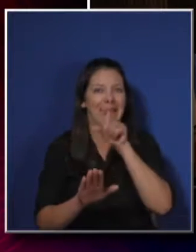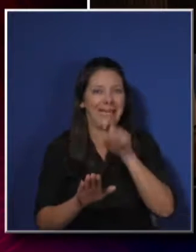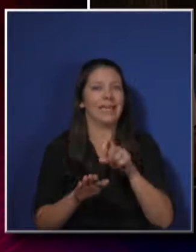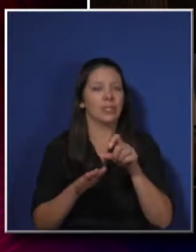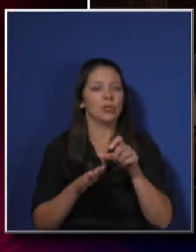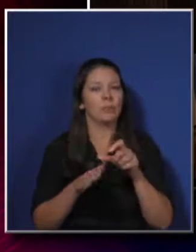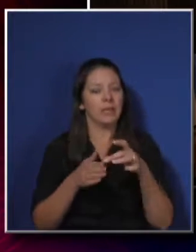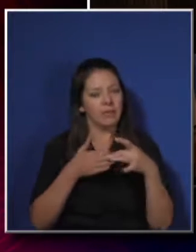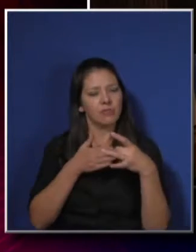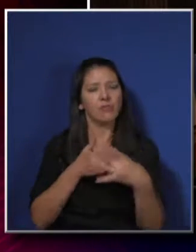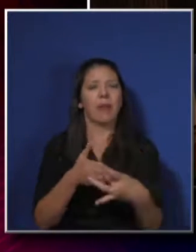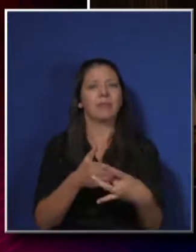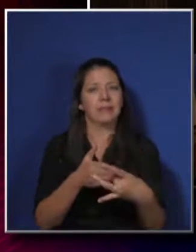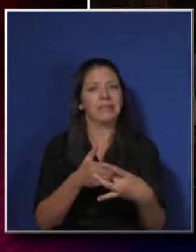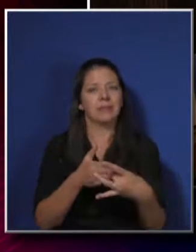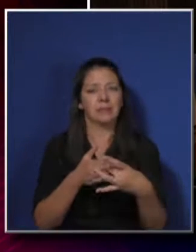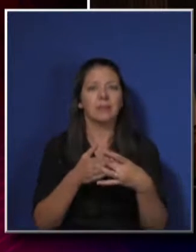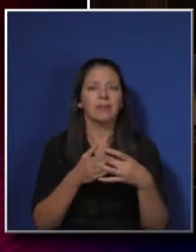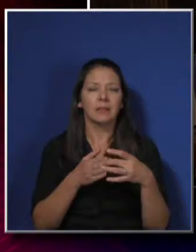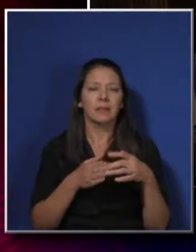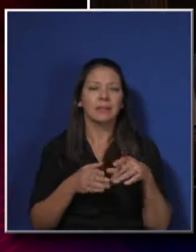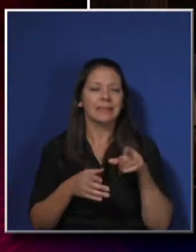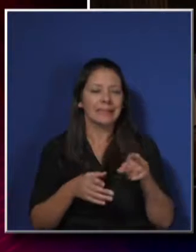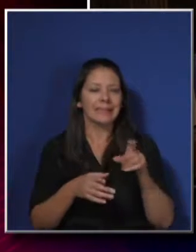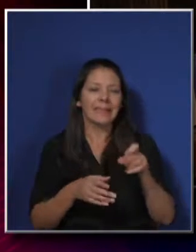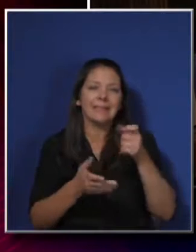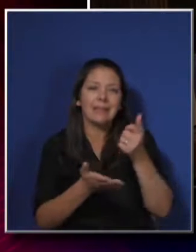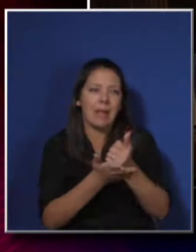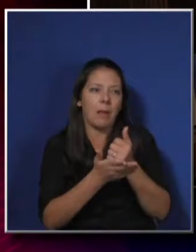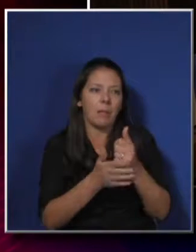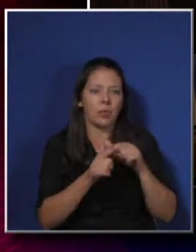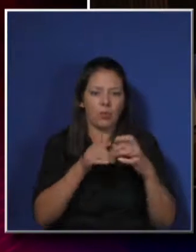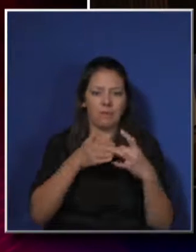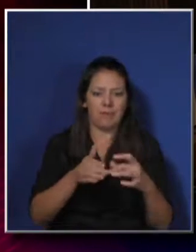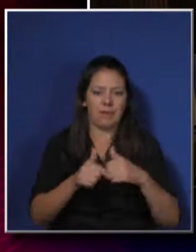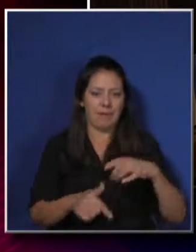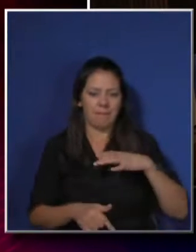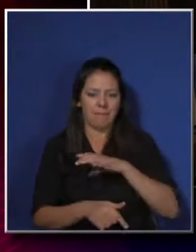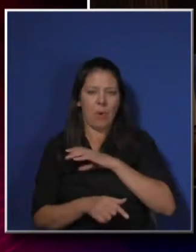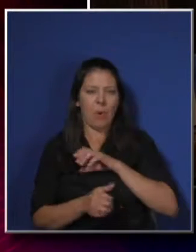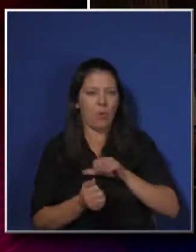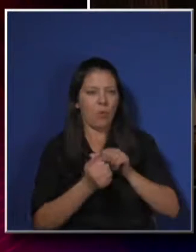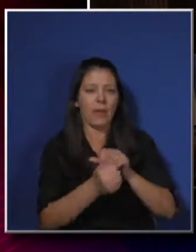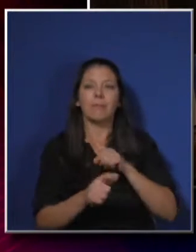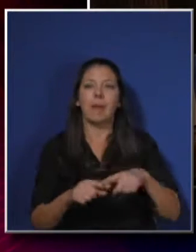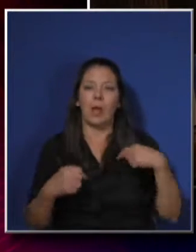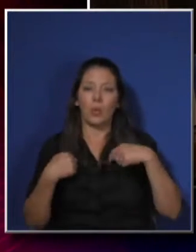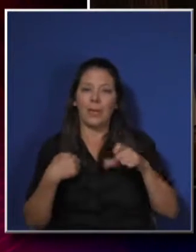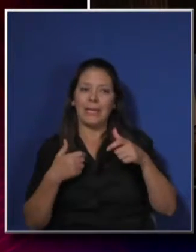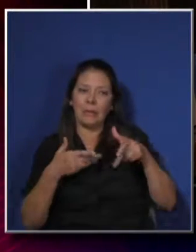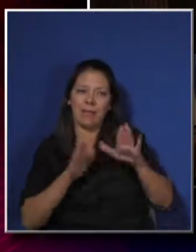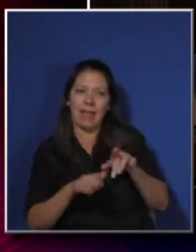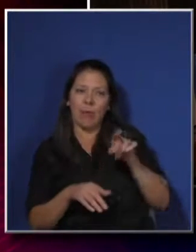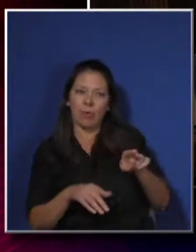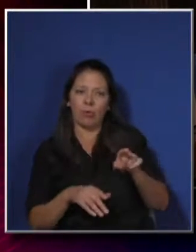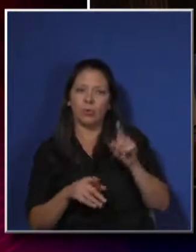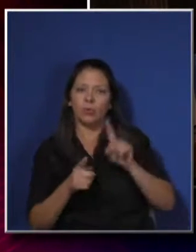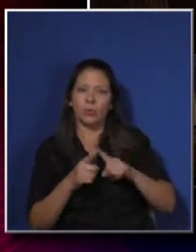here with help and take the board along with her. But we need to give her the freedom to steer the